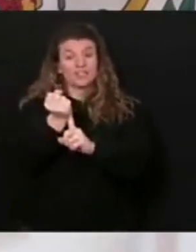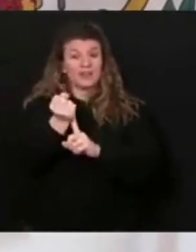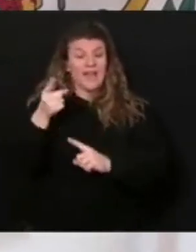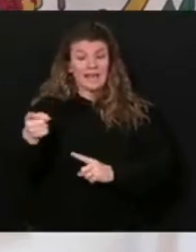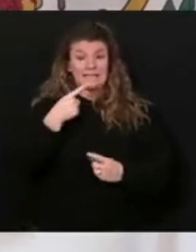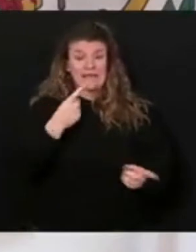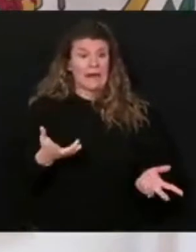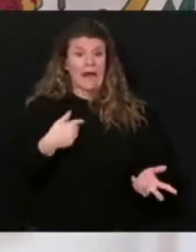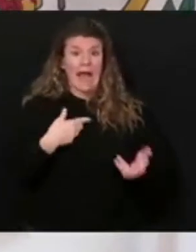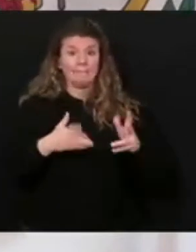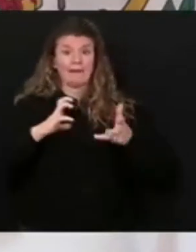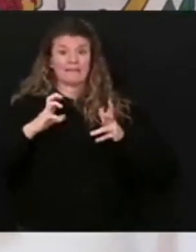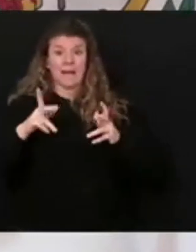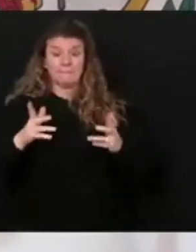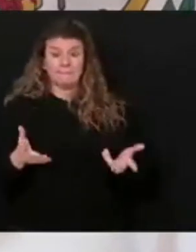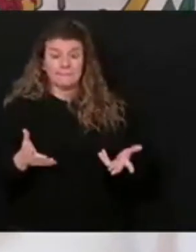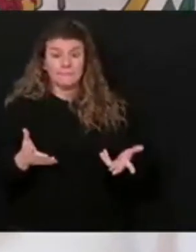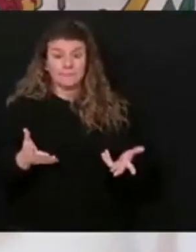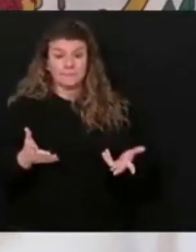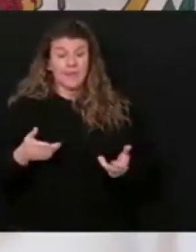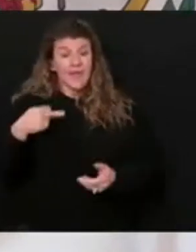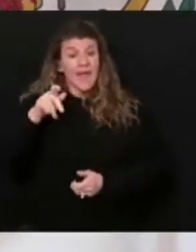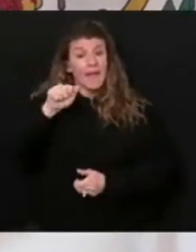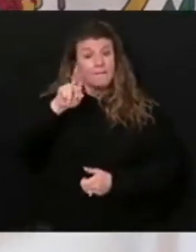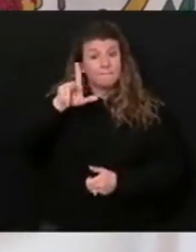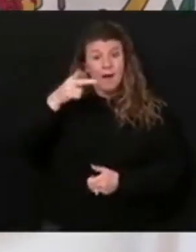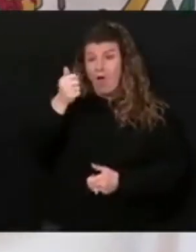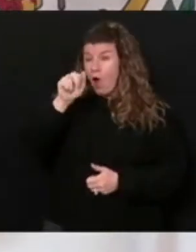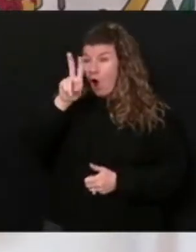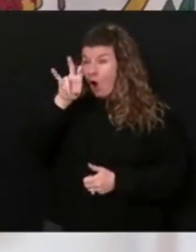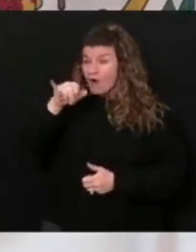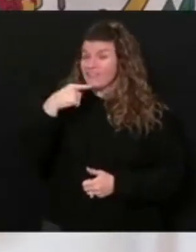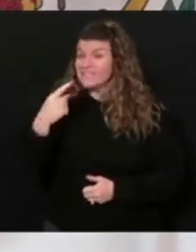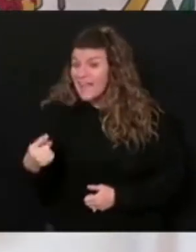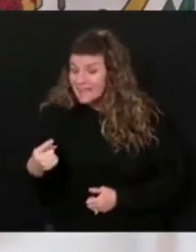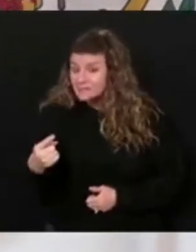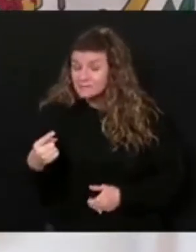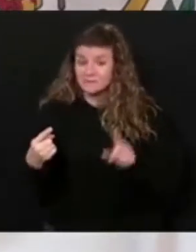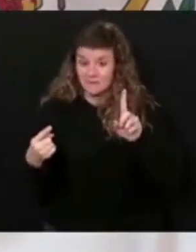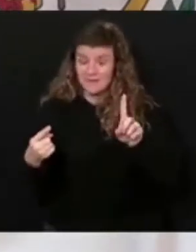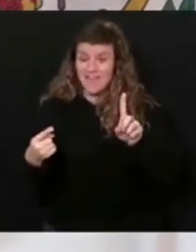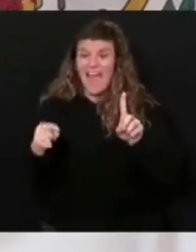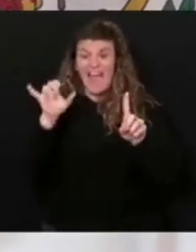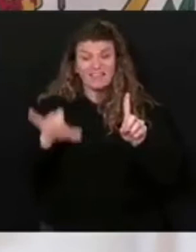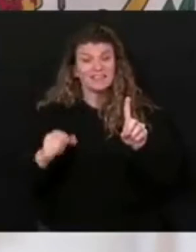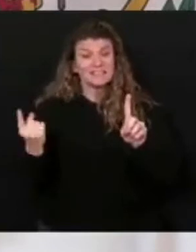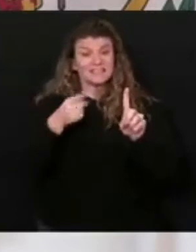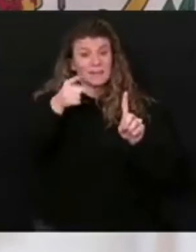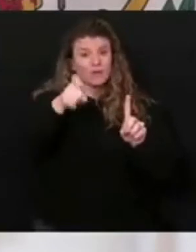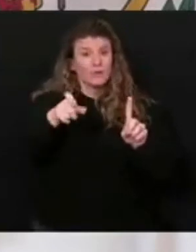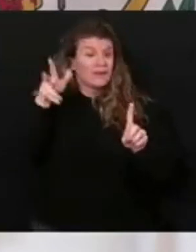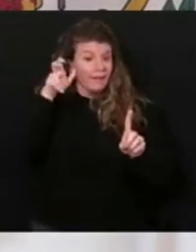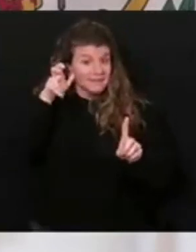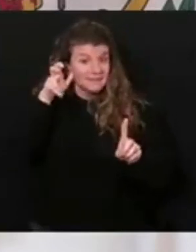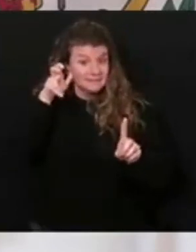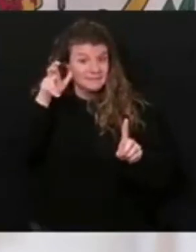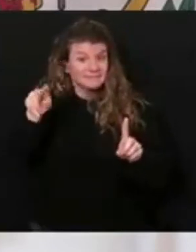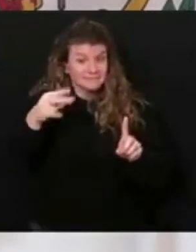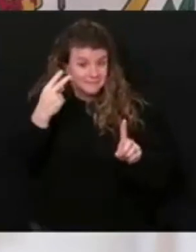up. And here's what Paul Harvey said, and this is something that absolutely we should consider here.